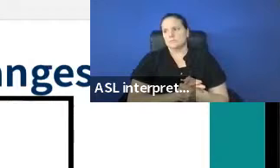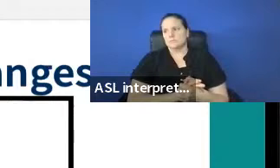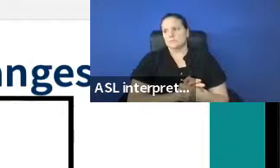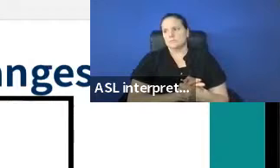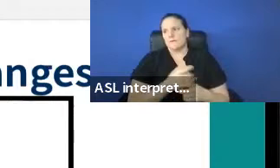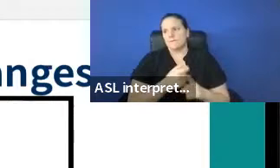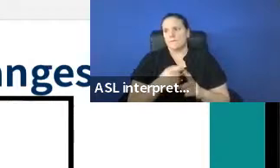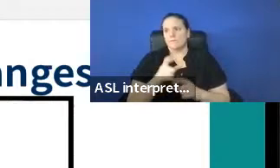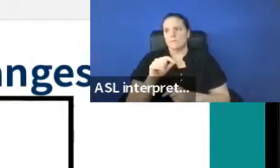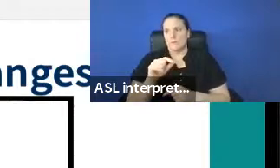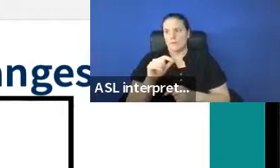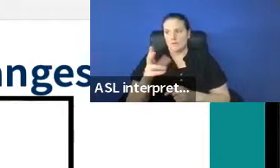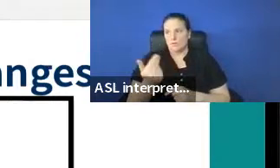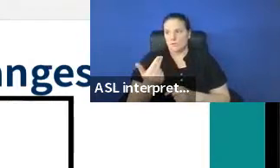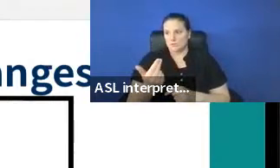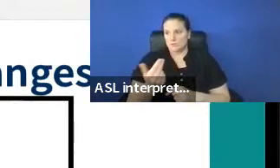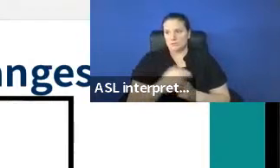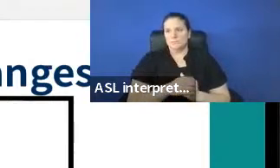from 2013.